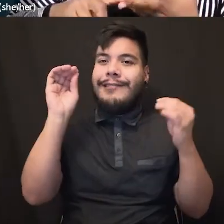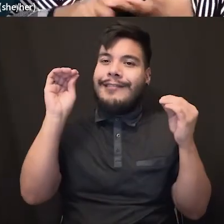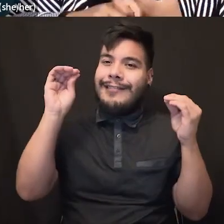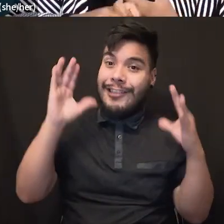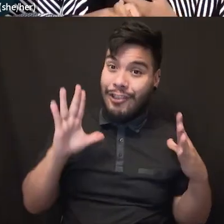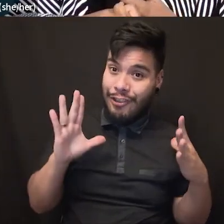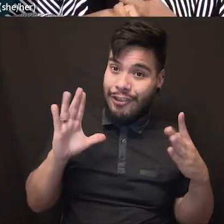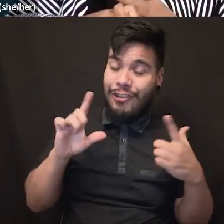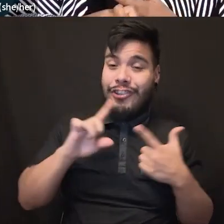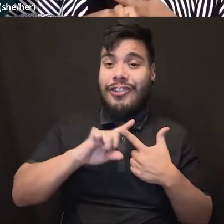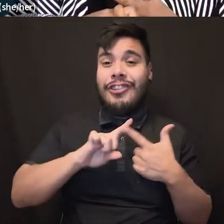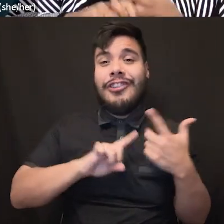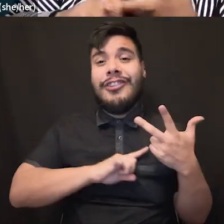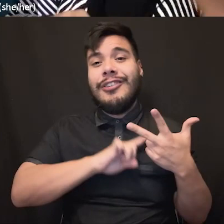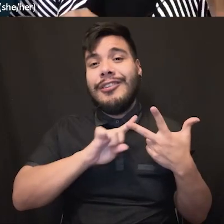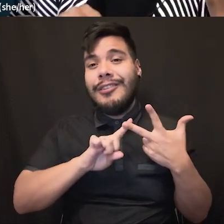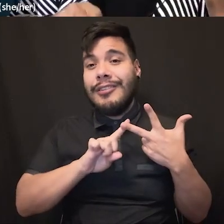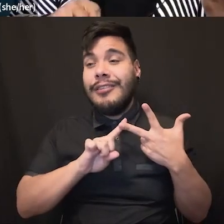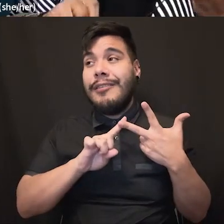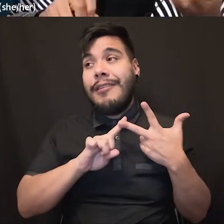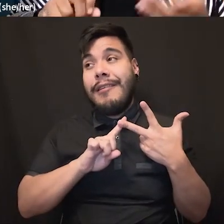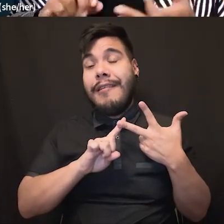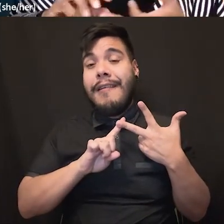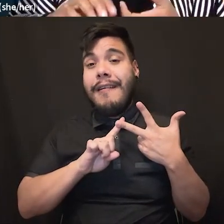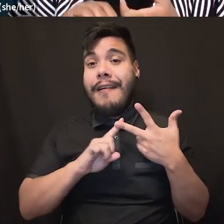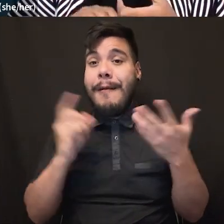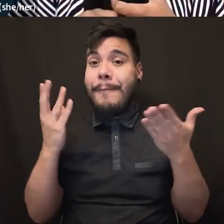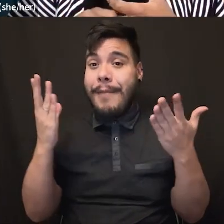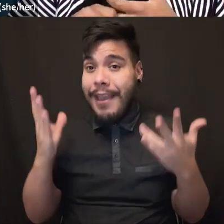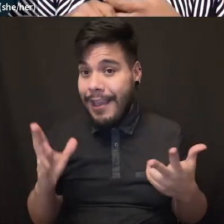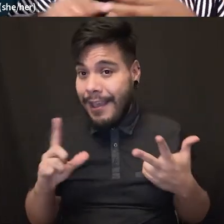or a maid.